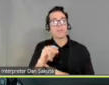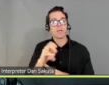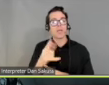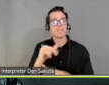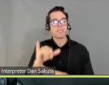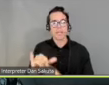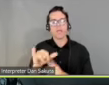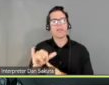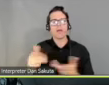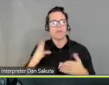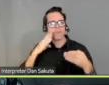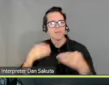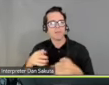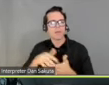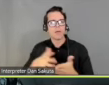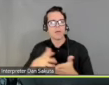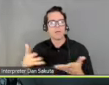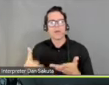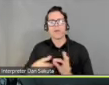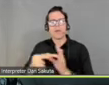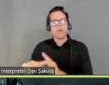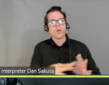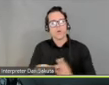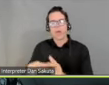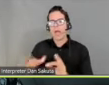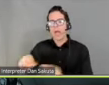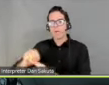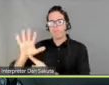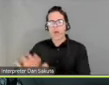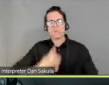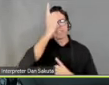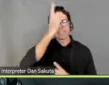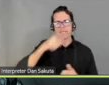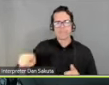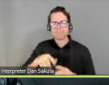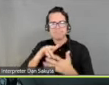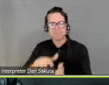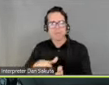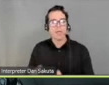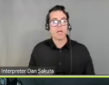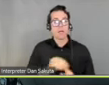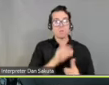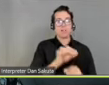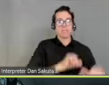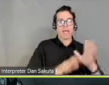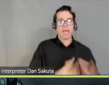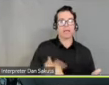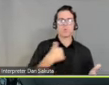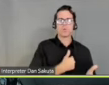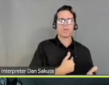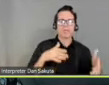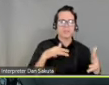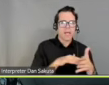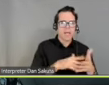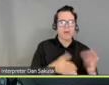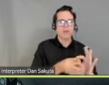study the association between exposure and disease. And exposure scientists, we feel like we study the